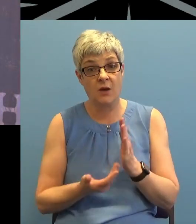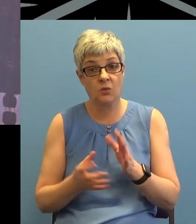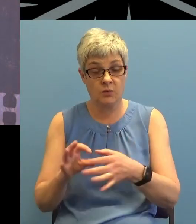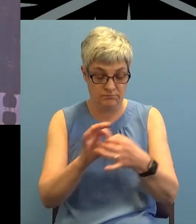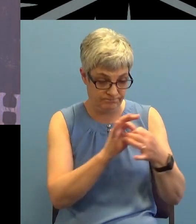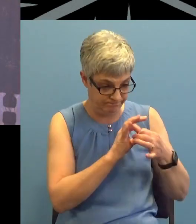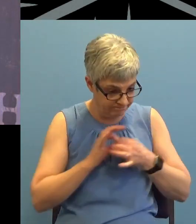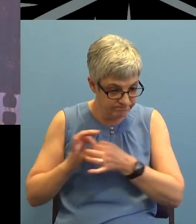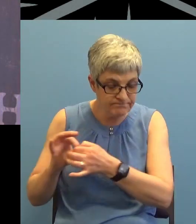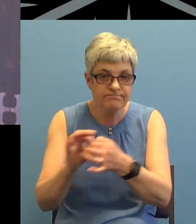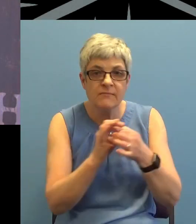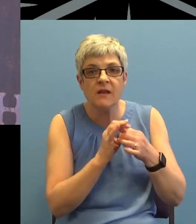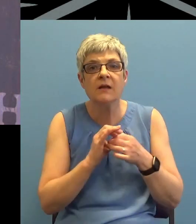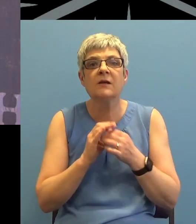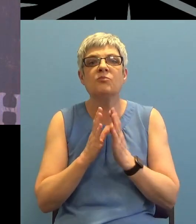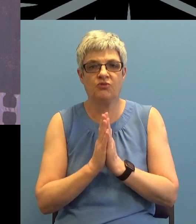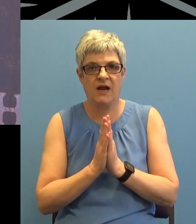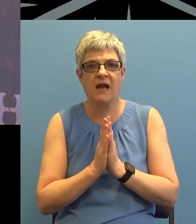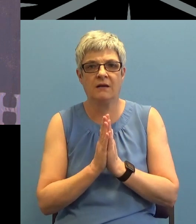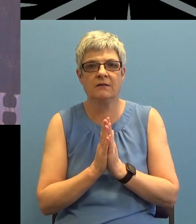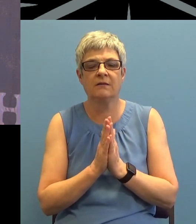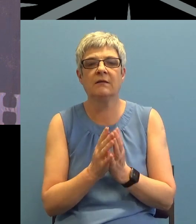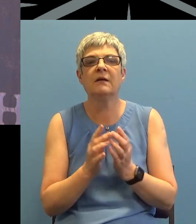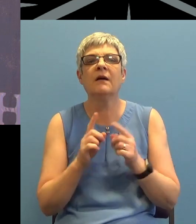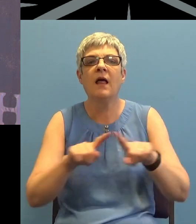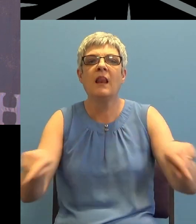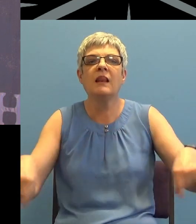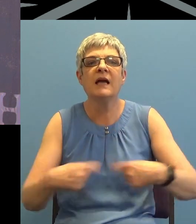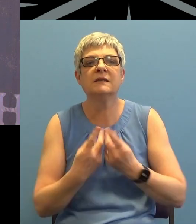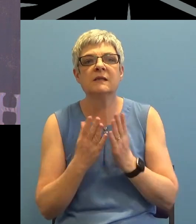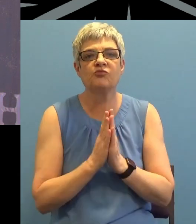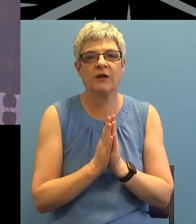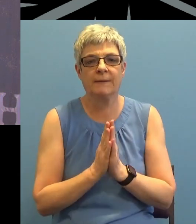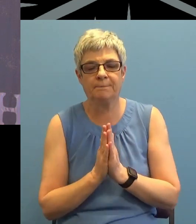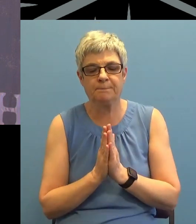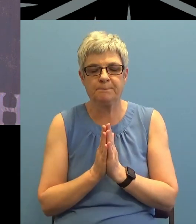Let's now draw together in prayer. Let's pray.